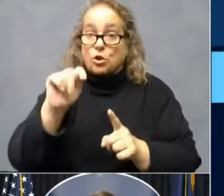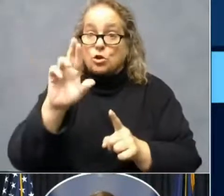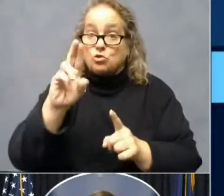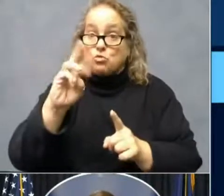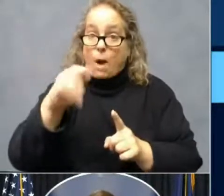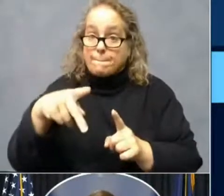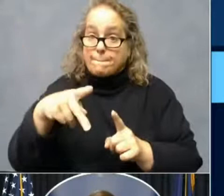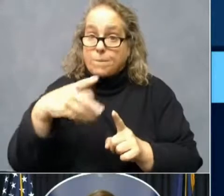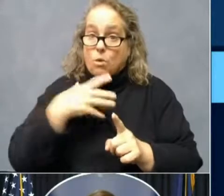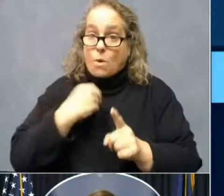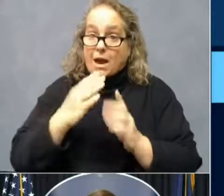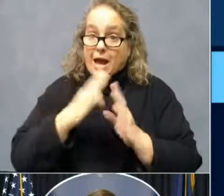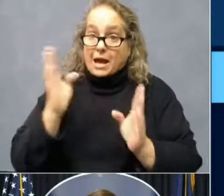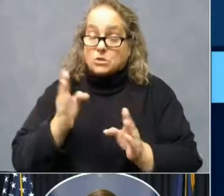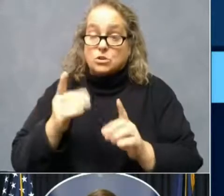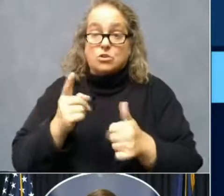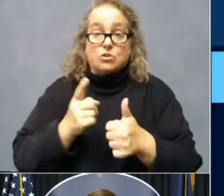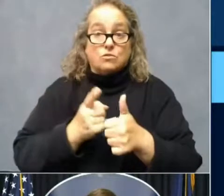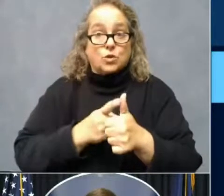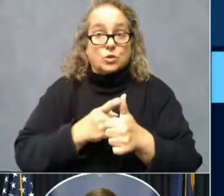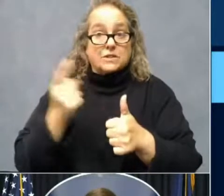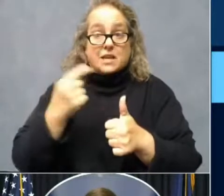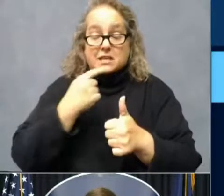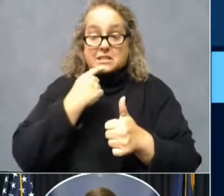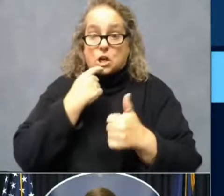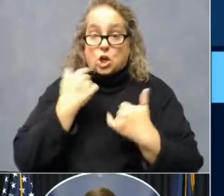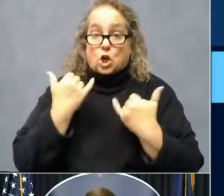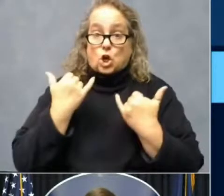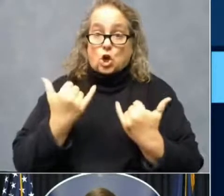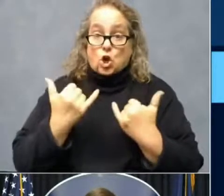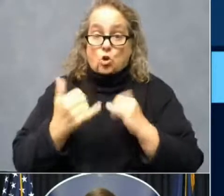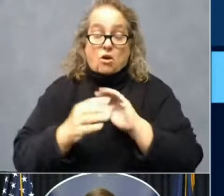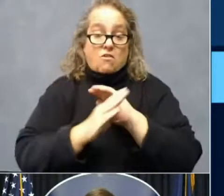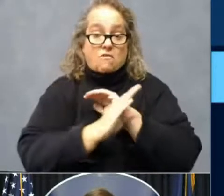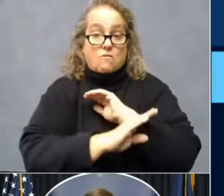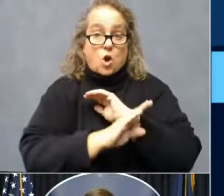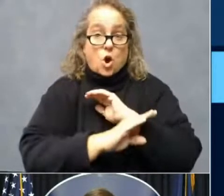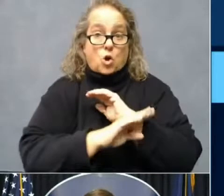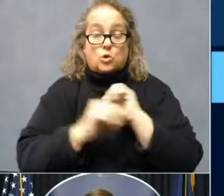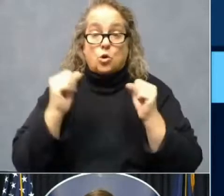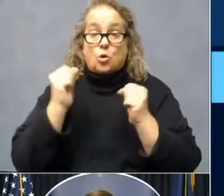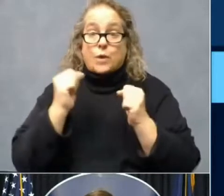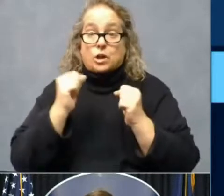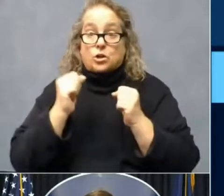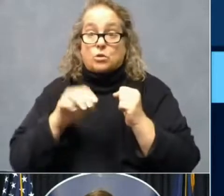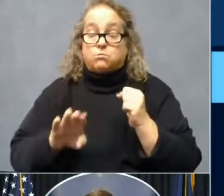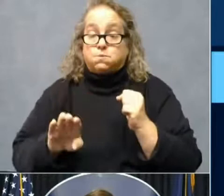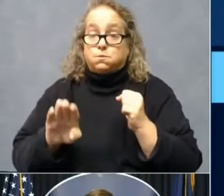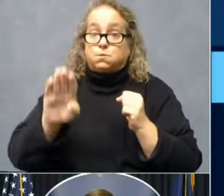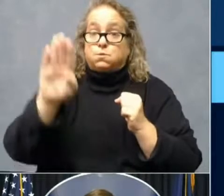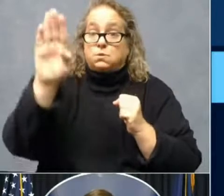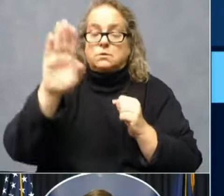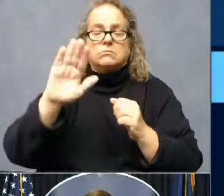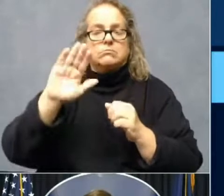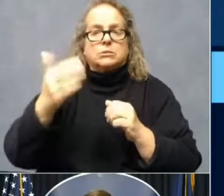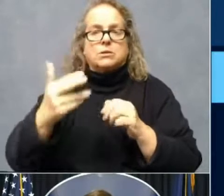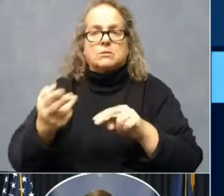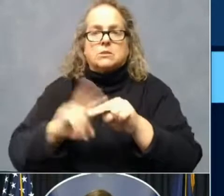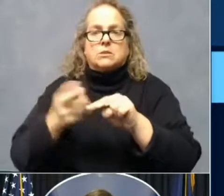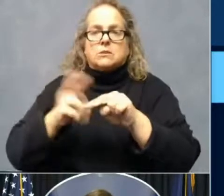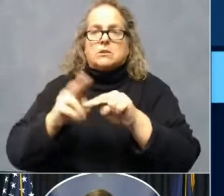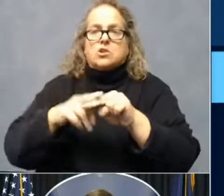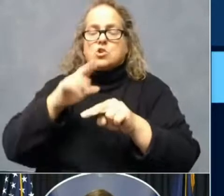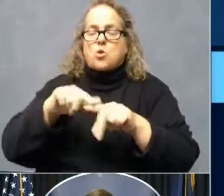they say that this current fall to winter surge continues to spread to every corner of the U.S., from small towns to large